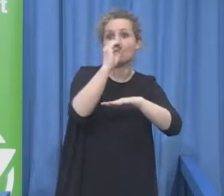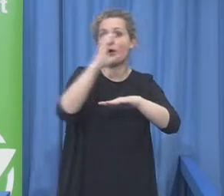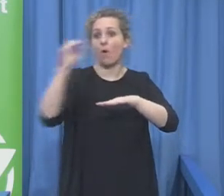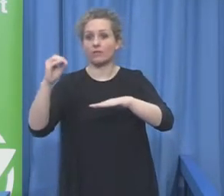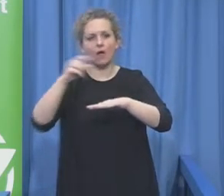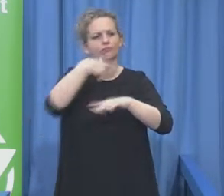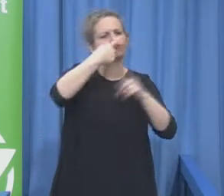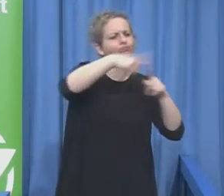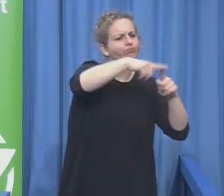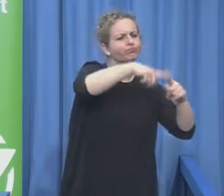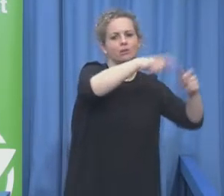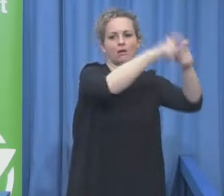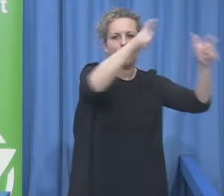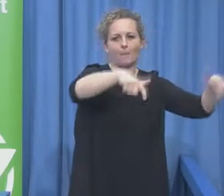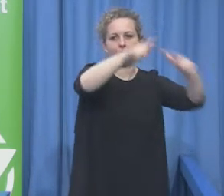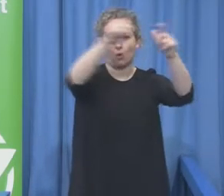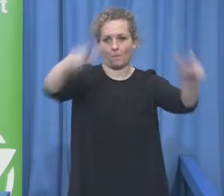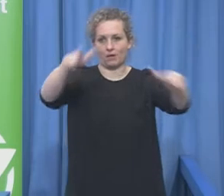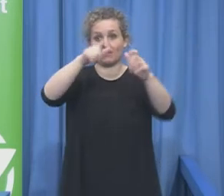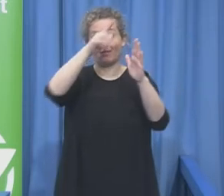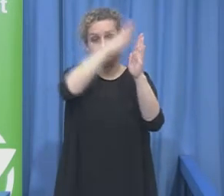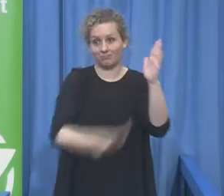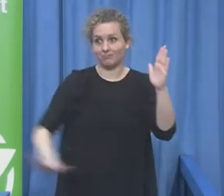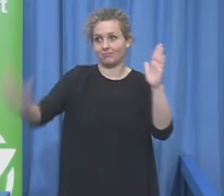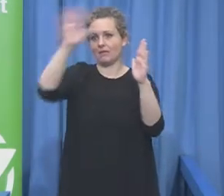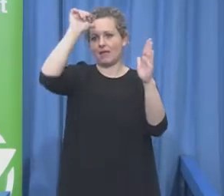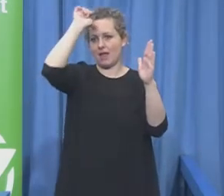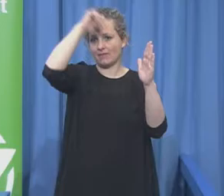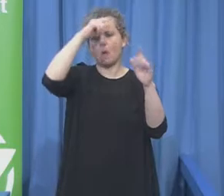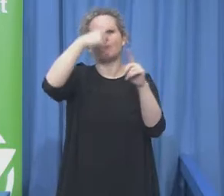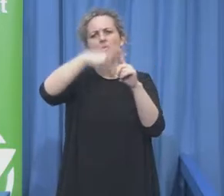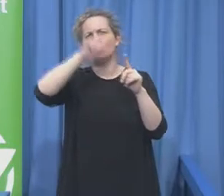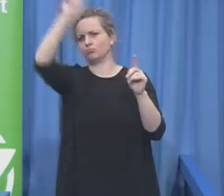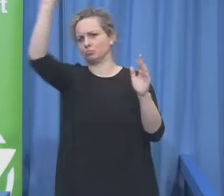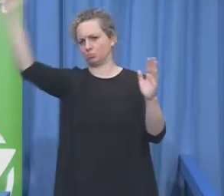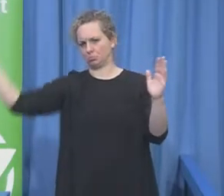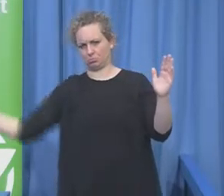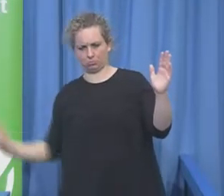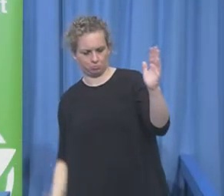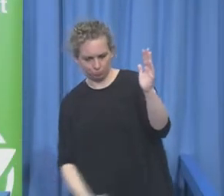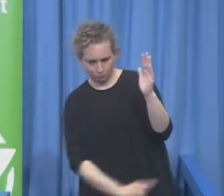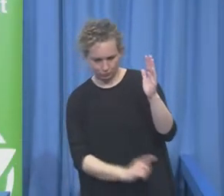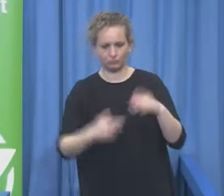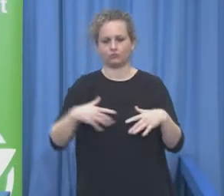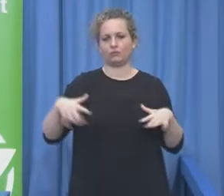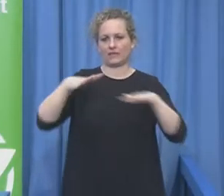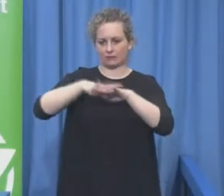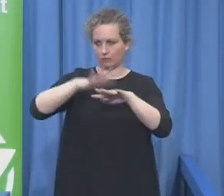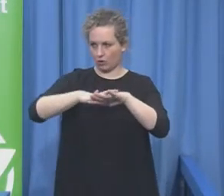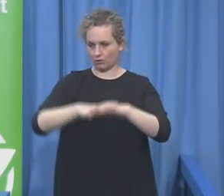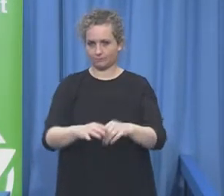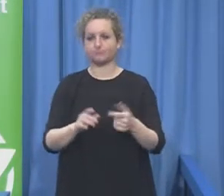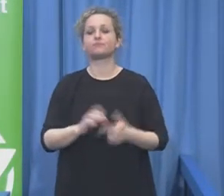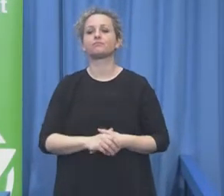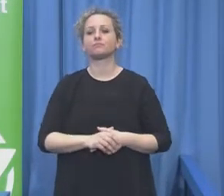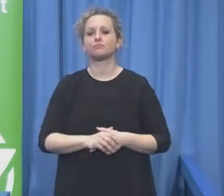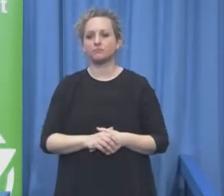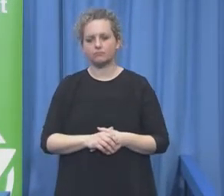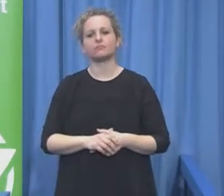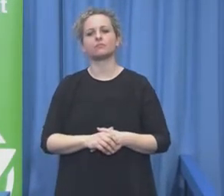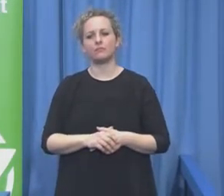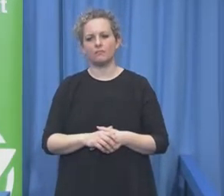Mauritius in the month of March, that is just coming next month. So we got a good local partner to start working with